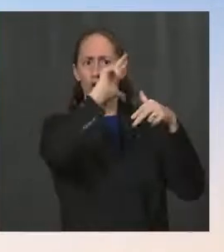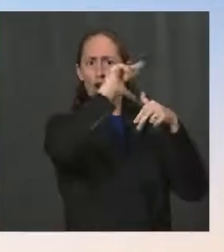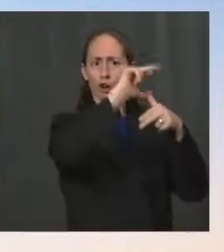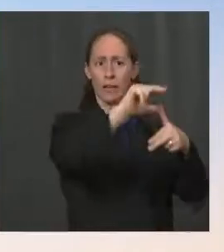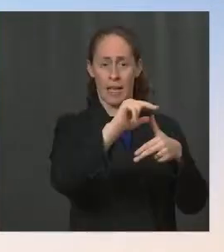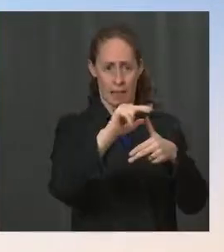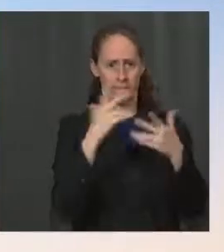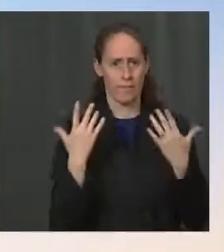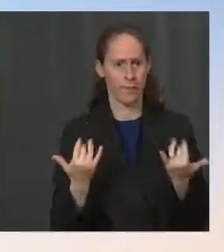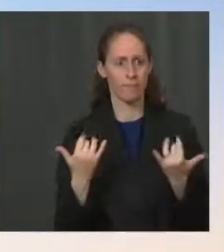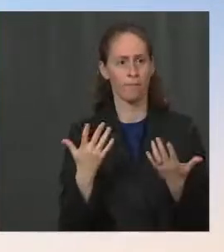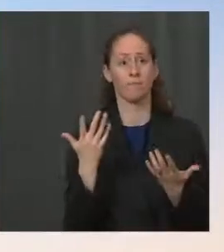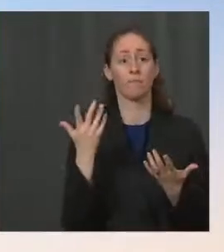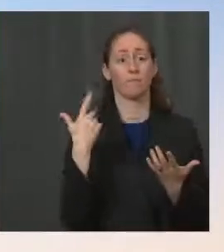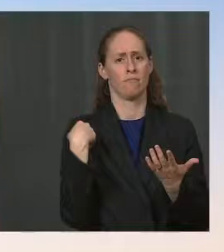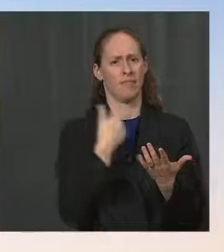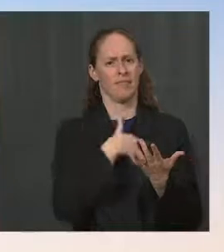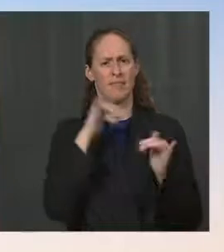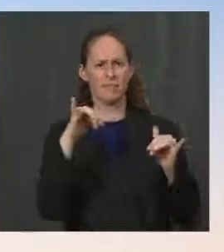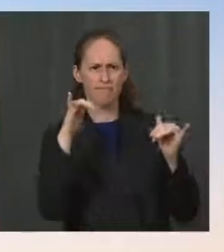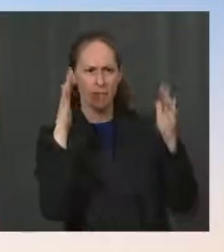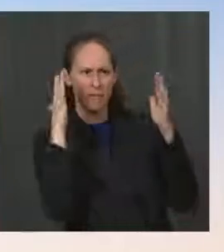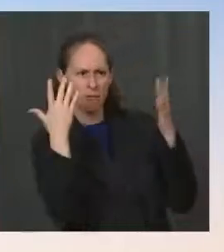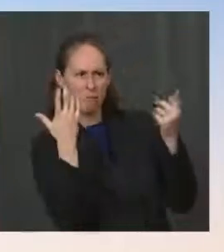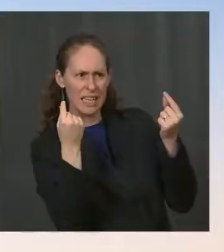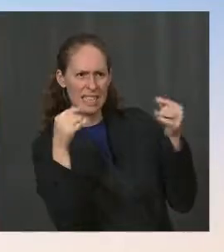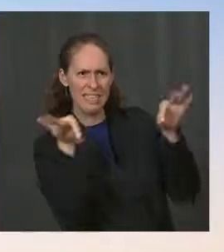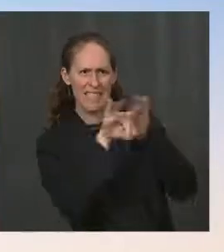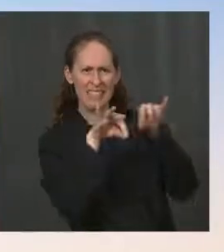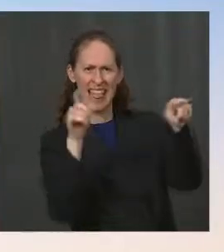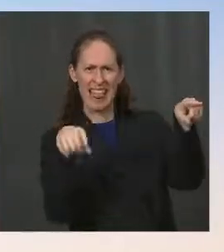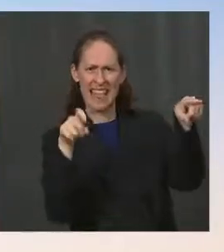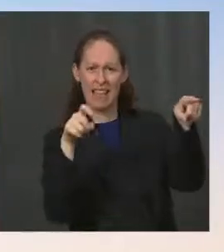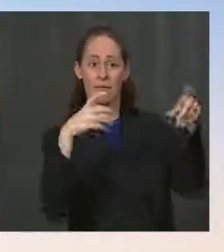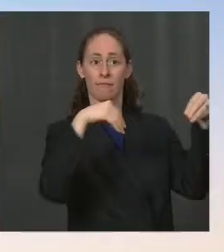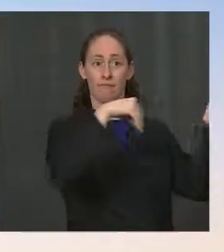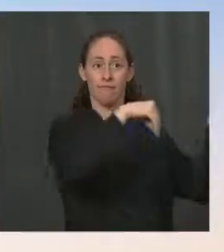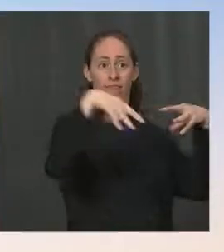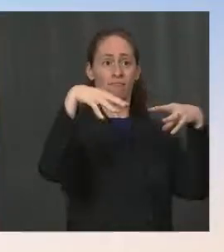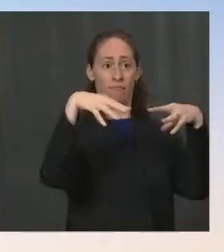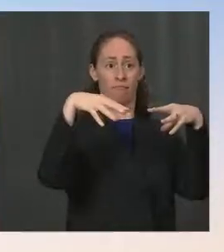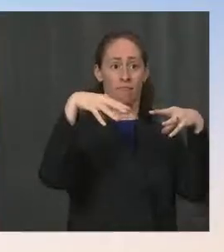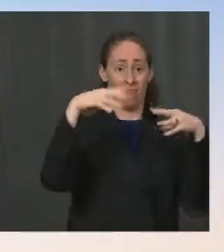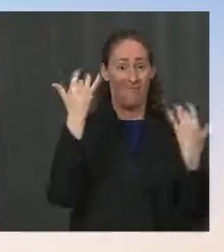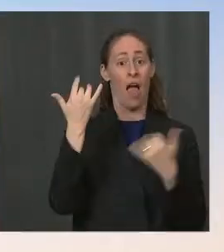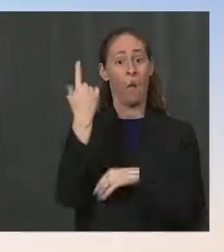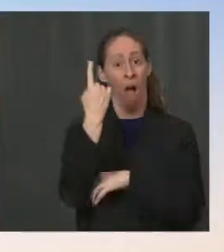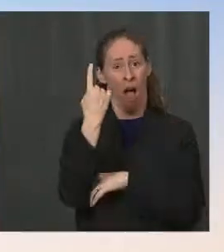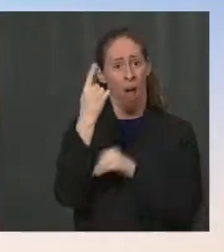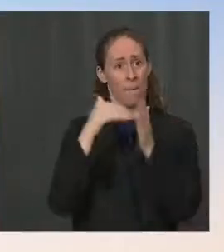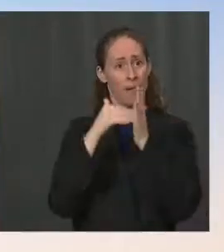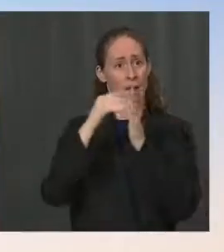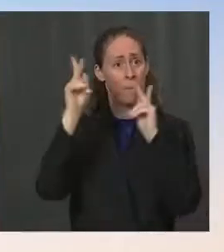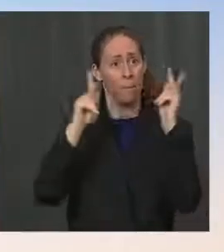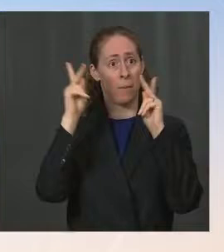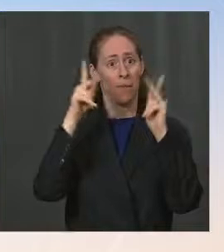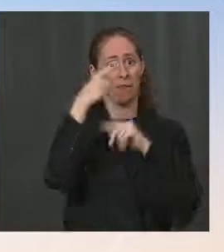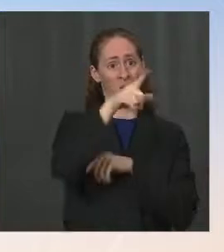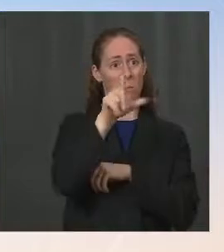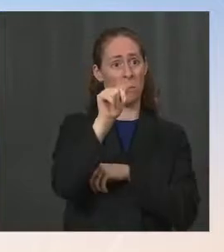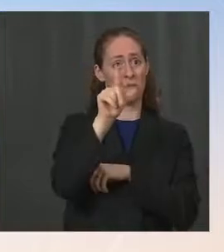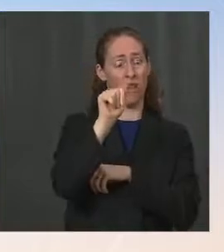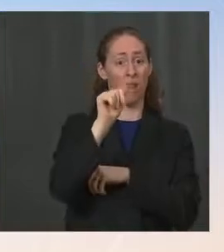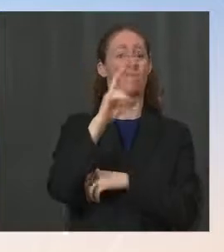is on power restoration, as nearly 1 million customers in Louisiana, more than 40% of the state, remain without power in the middle of a